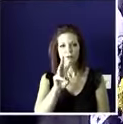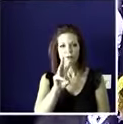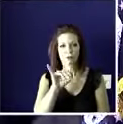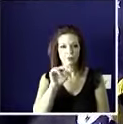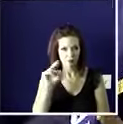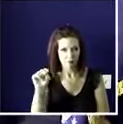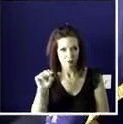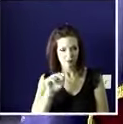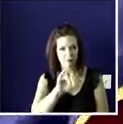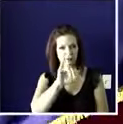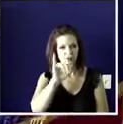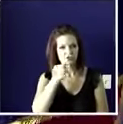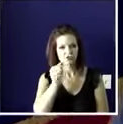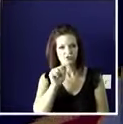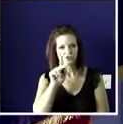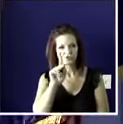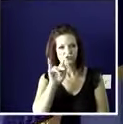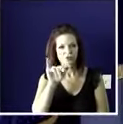Jacqueline Wilson,